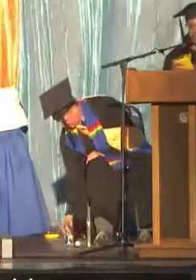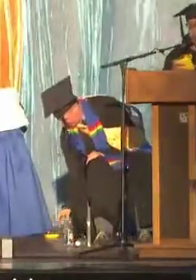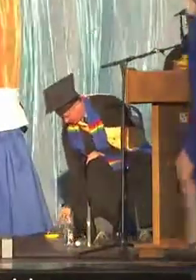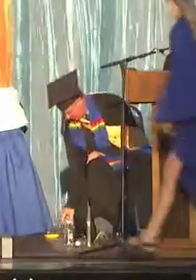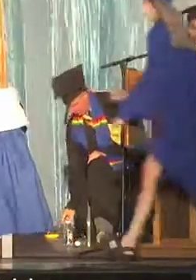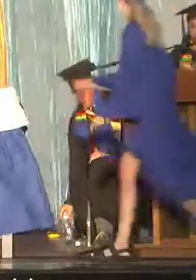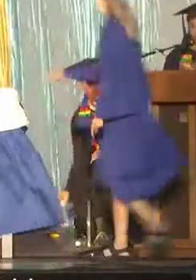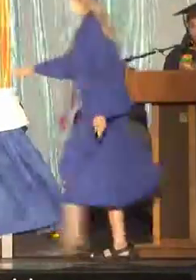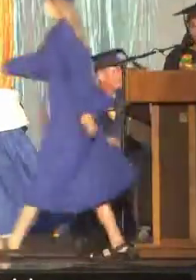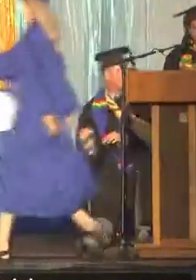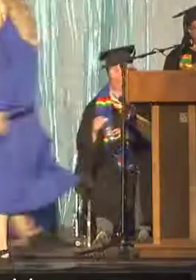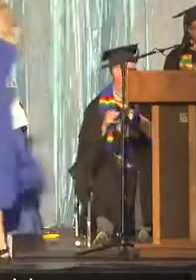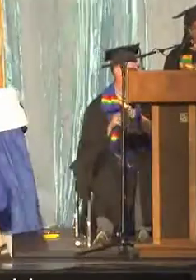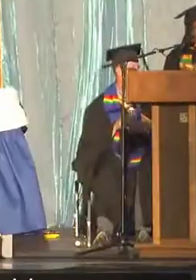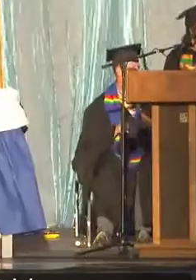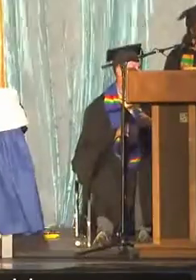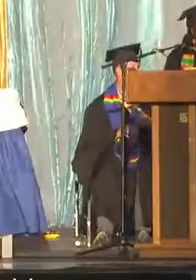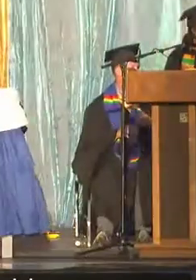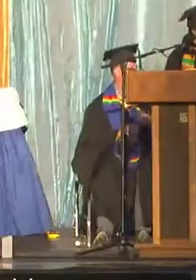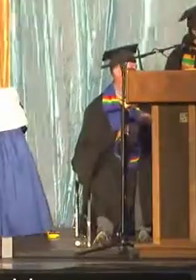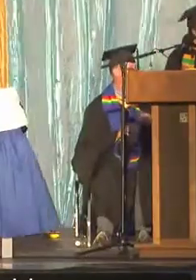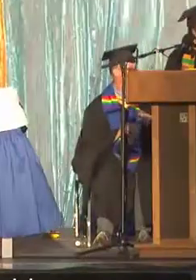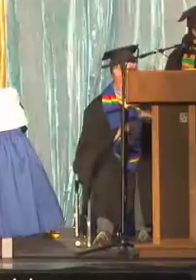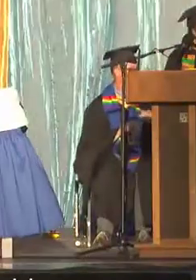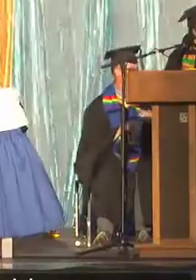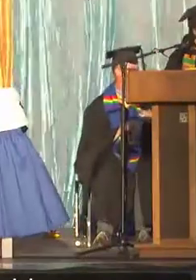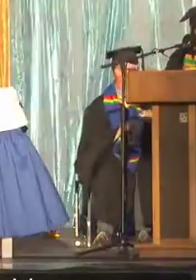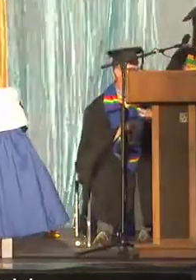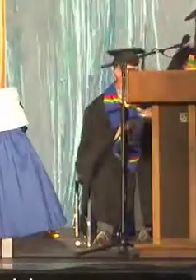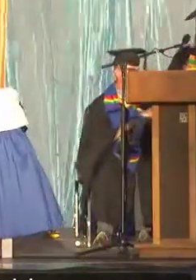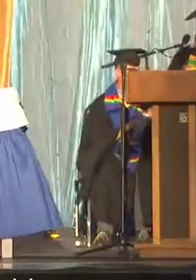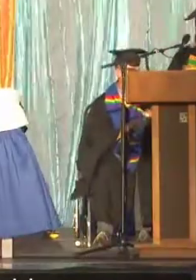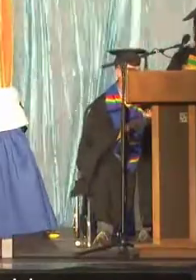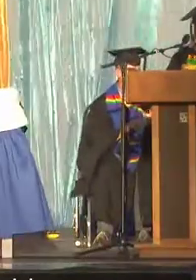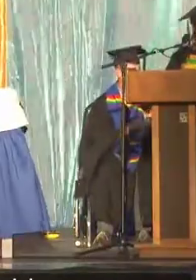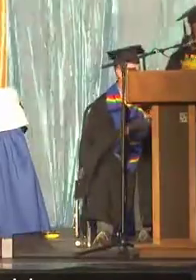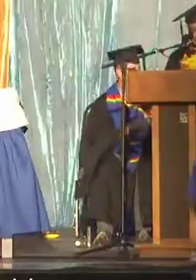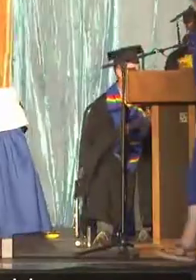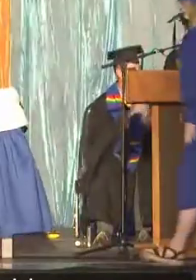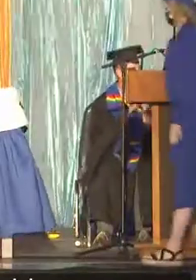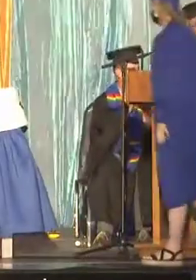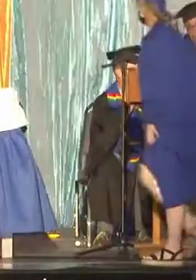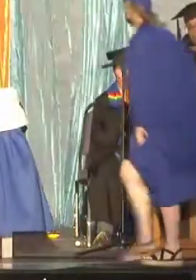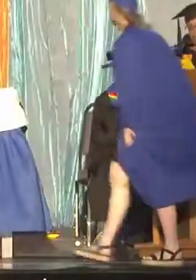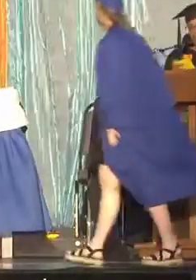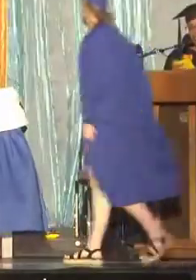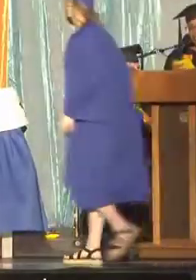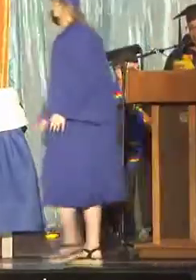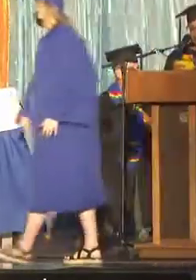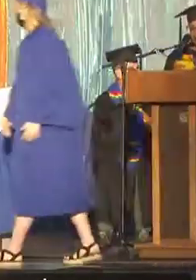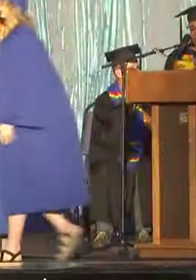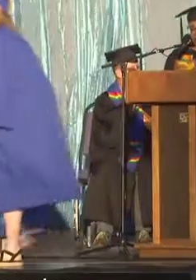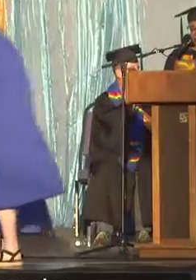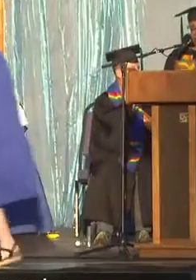Stasha Welch with honors. Madison Spangler,